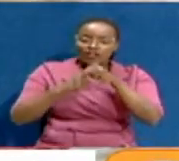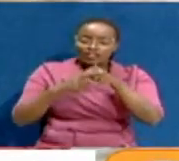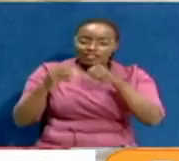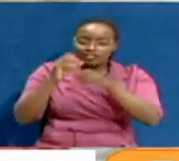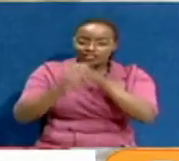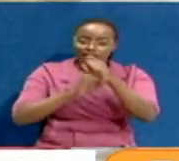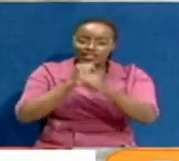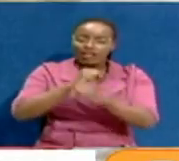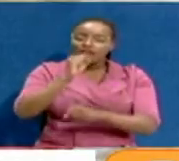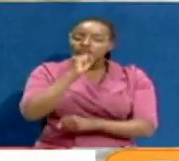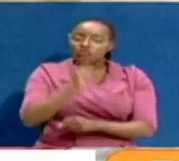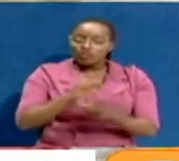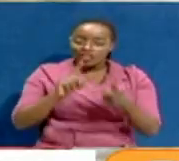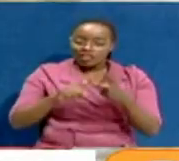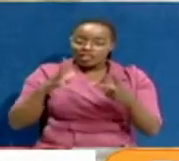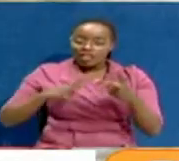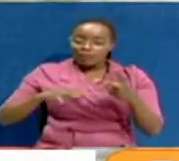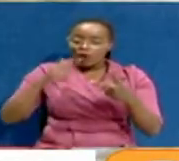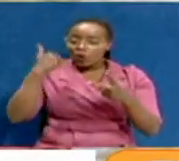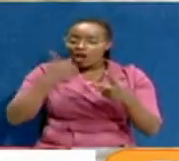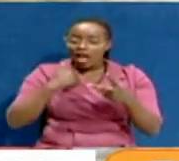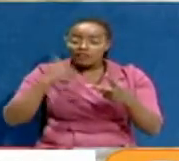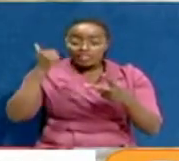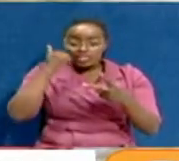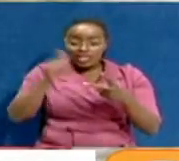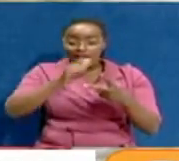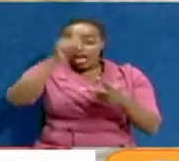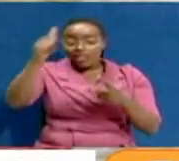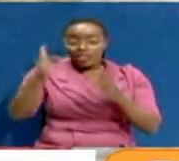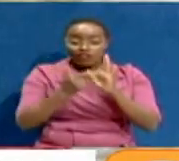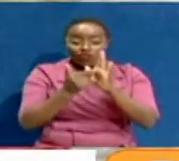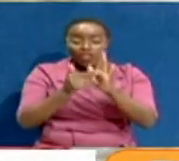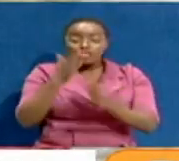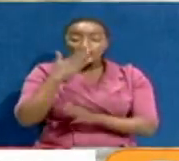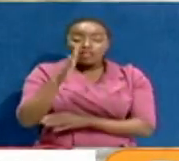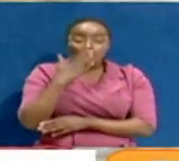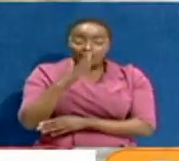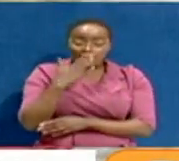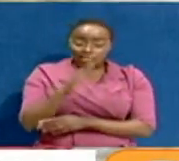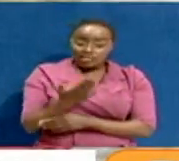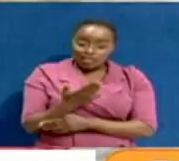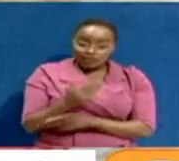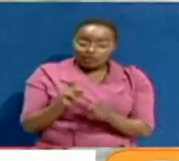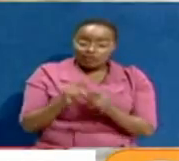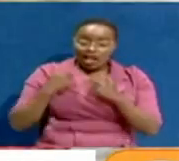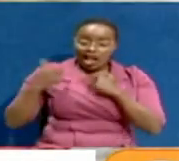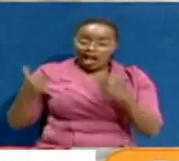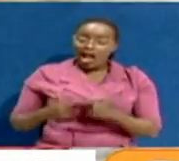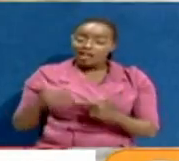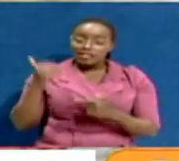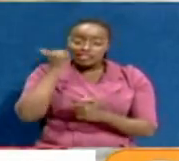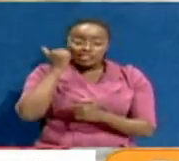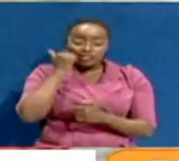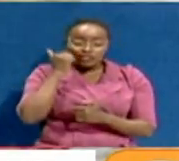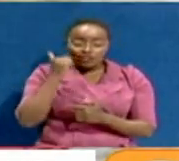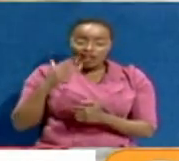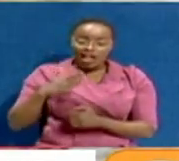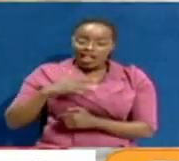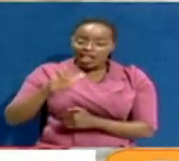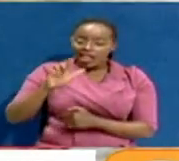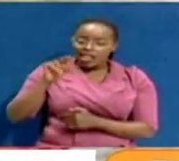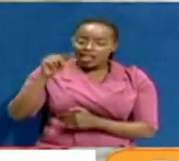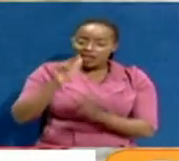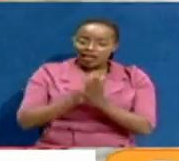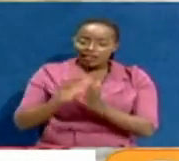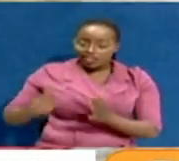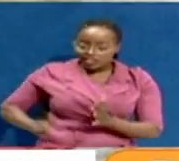for example, those who have underlying conditions like diabetes, heart disease, chronic lung disease, and